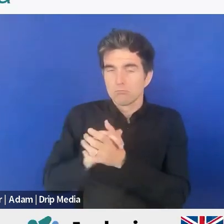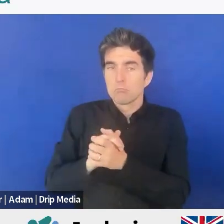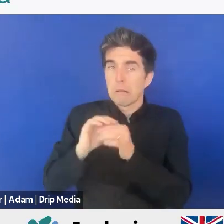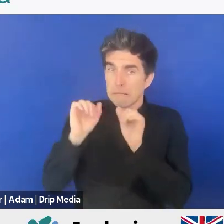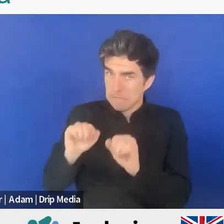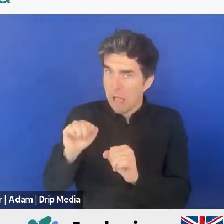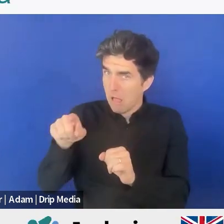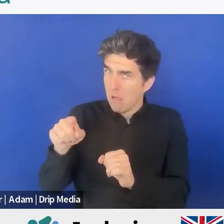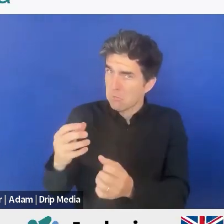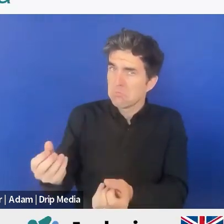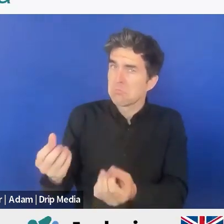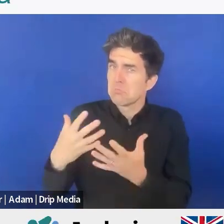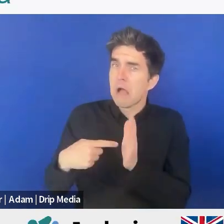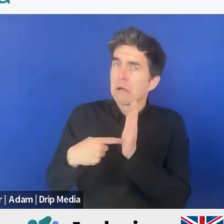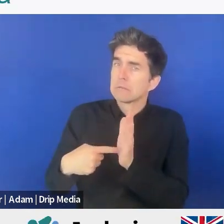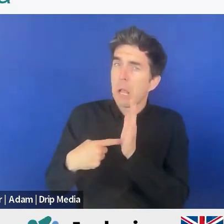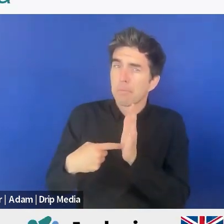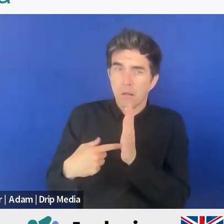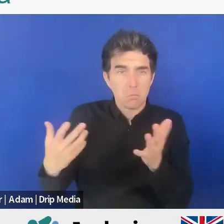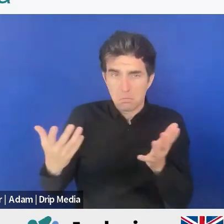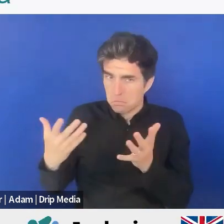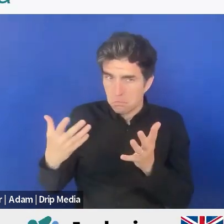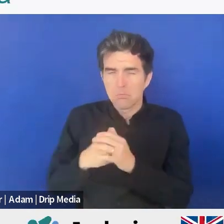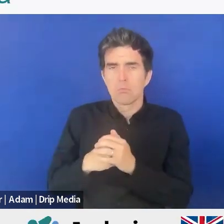time. Okay, thank you, Annie.